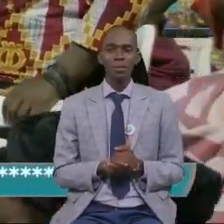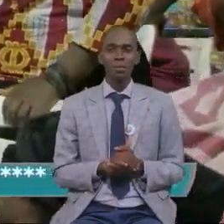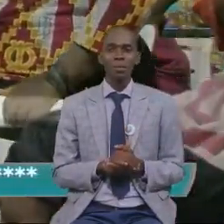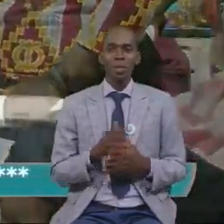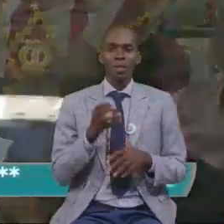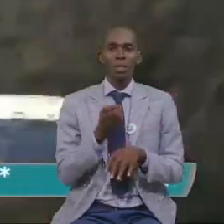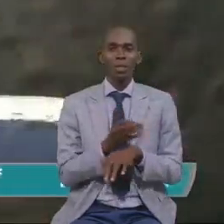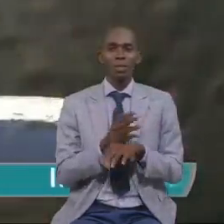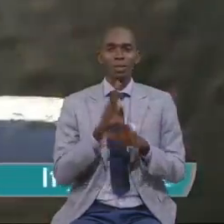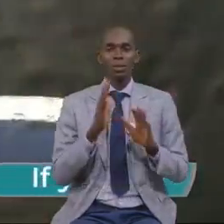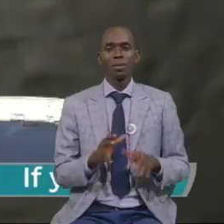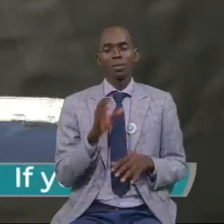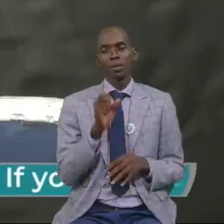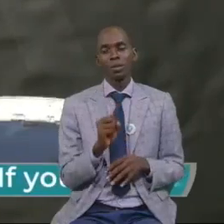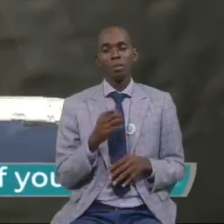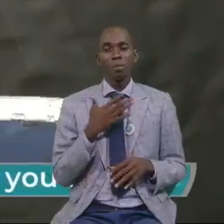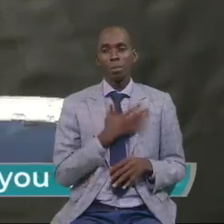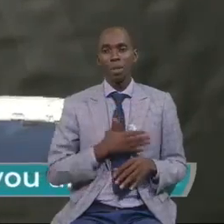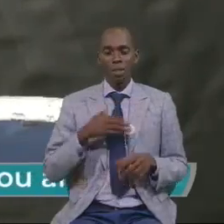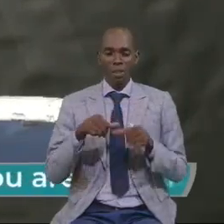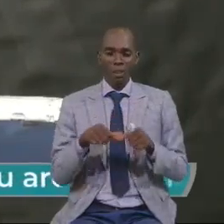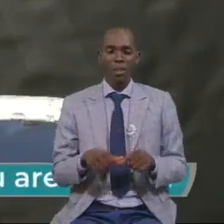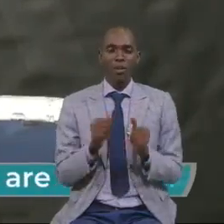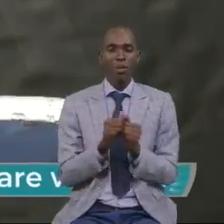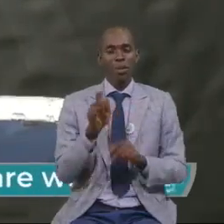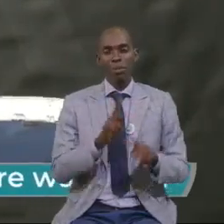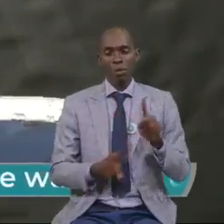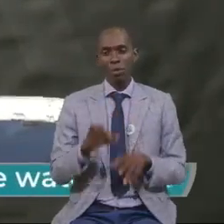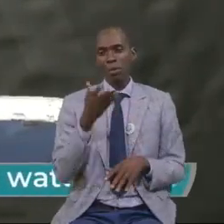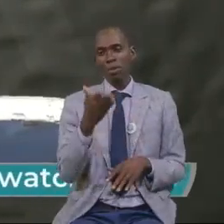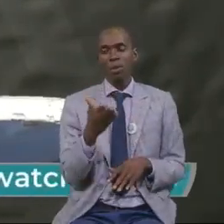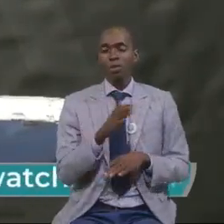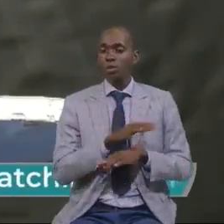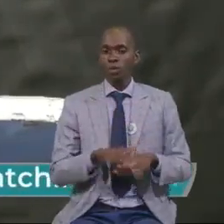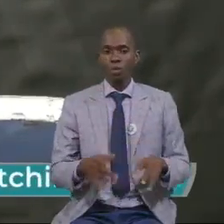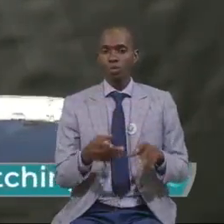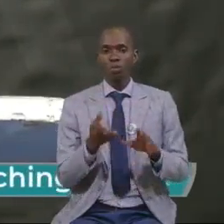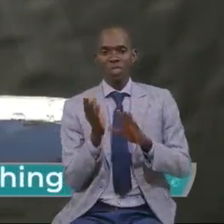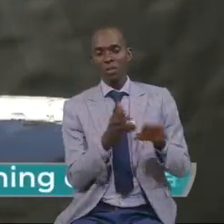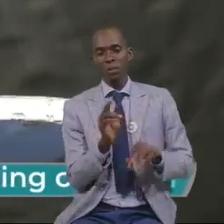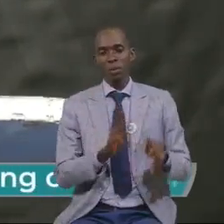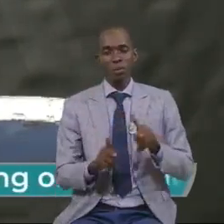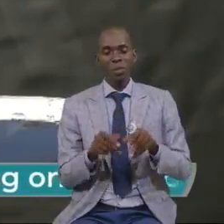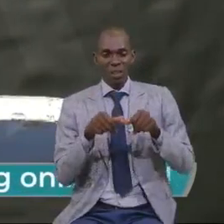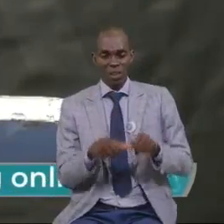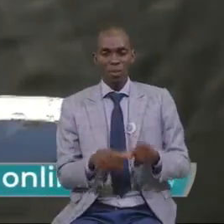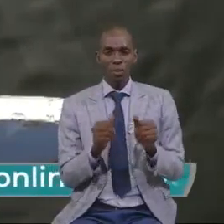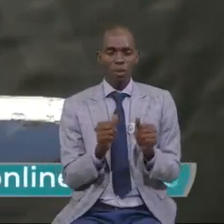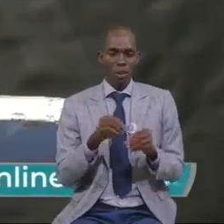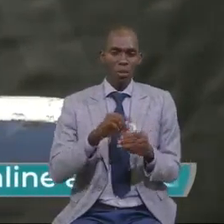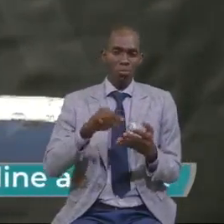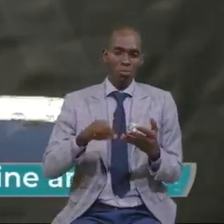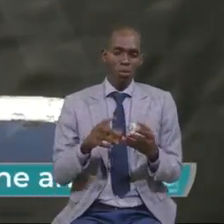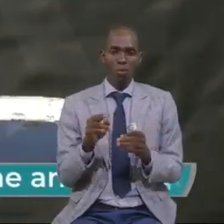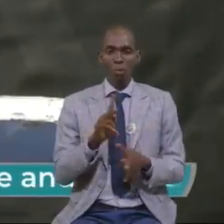Counselors, please stay with the people. Don't come back to your seat. Stay, locate where the people are.